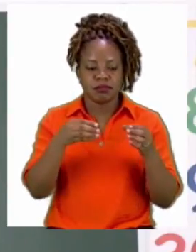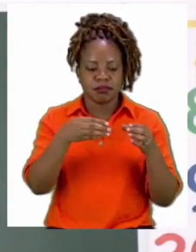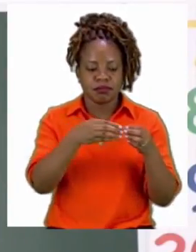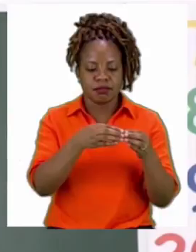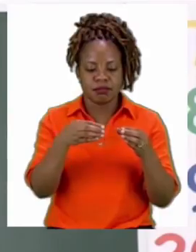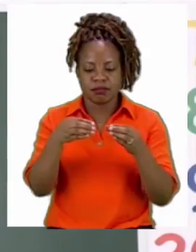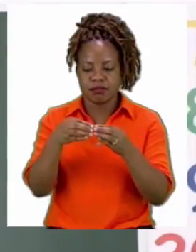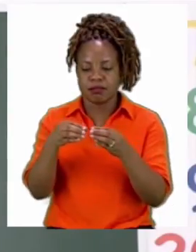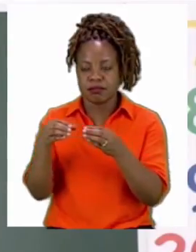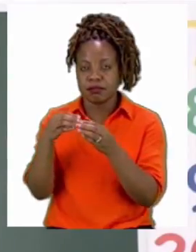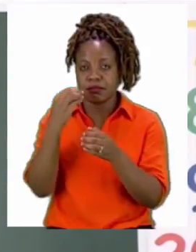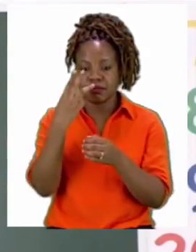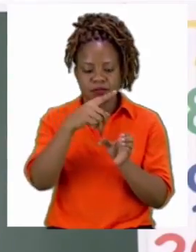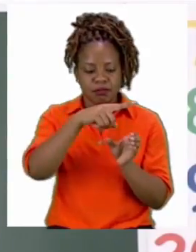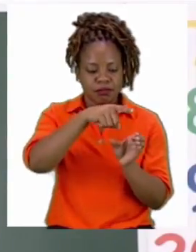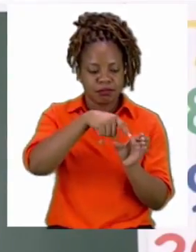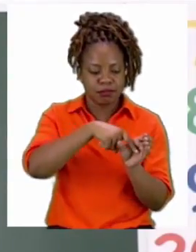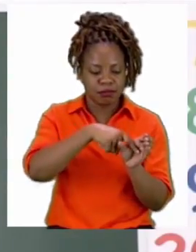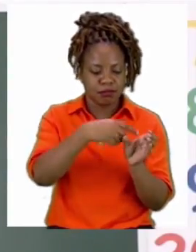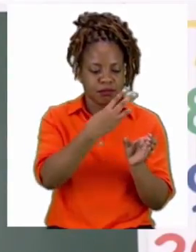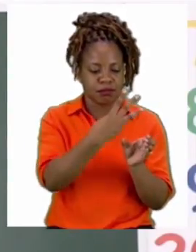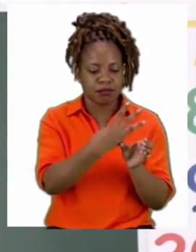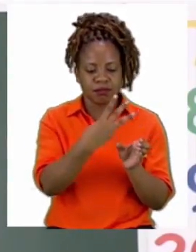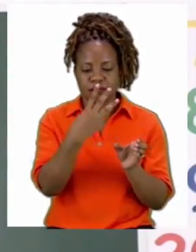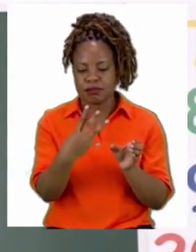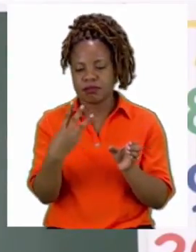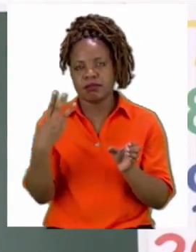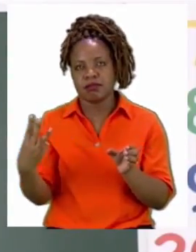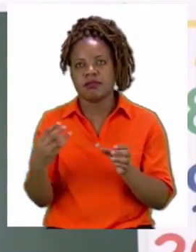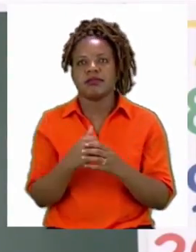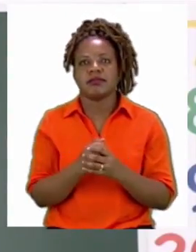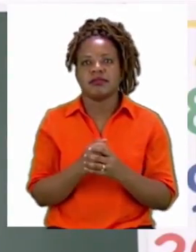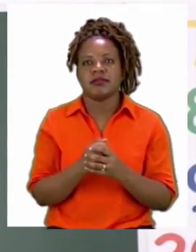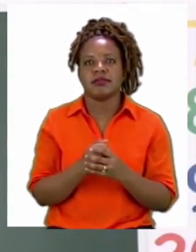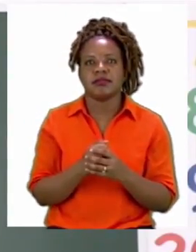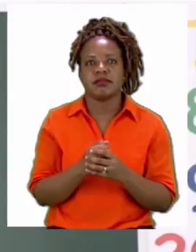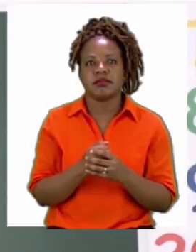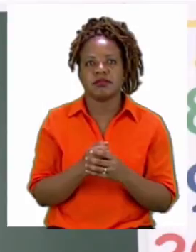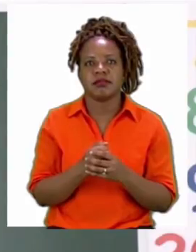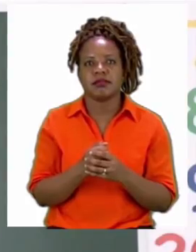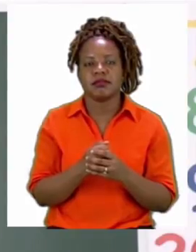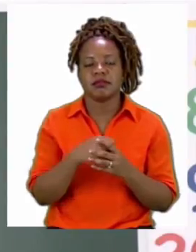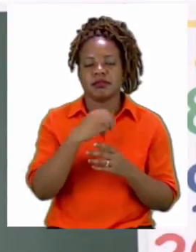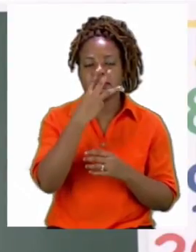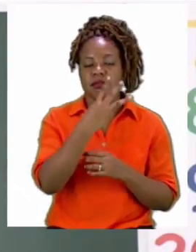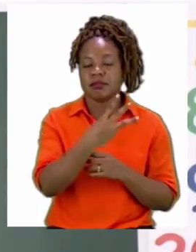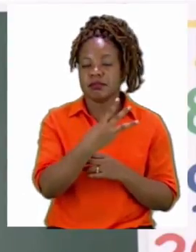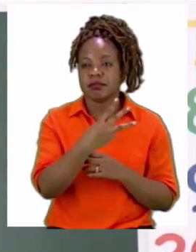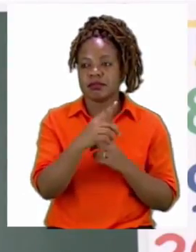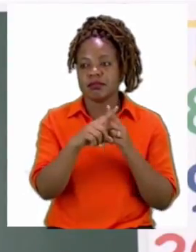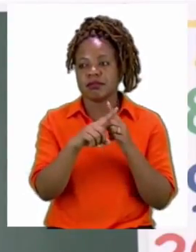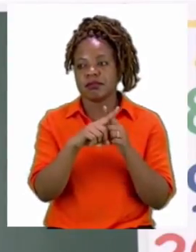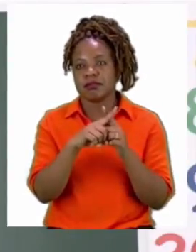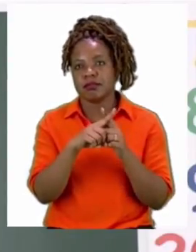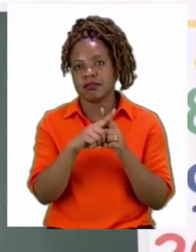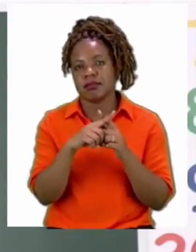of 4 equals. Let's do 3 sets of